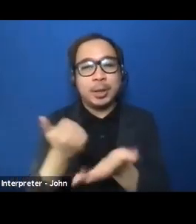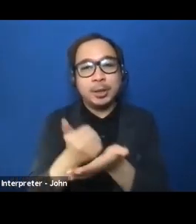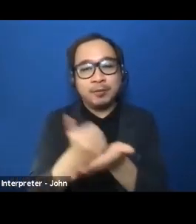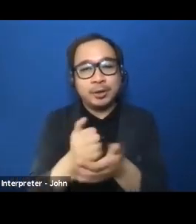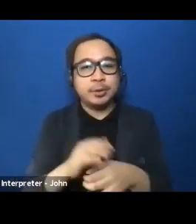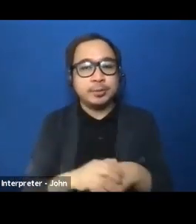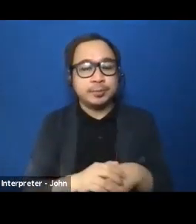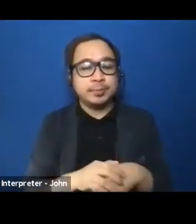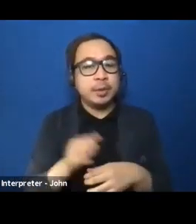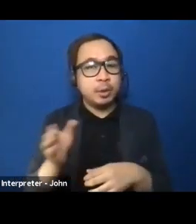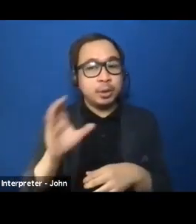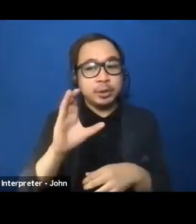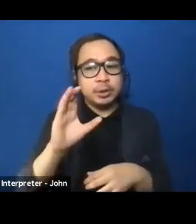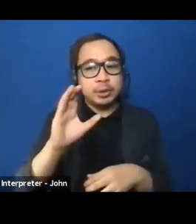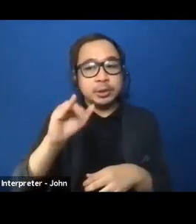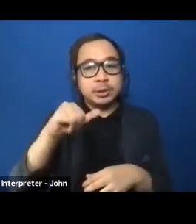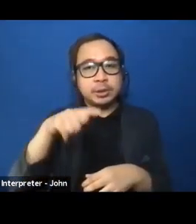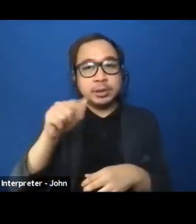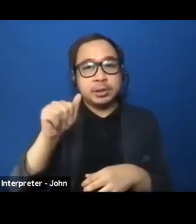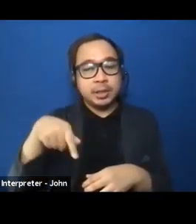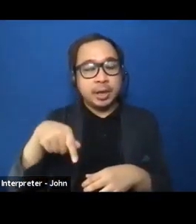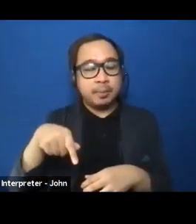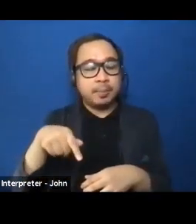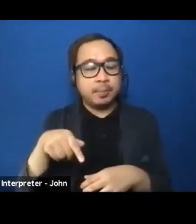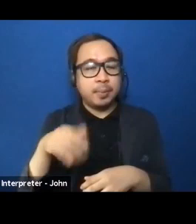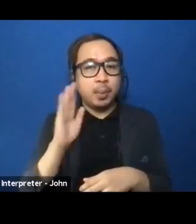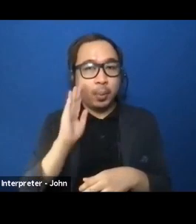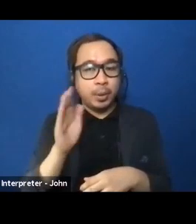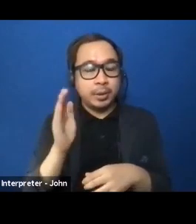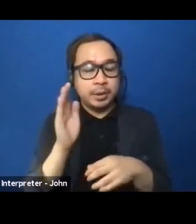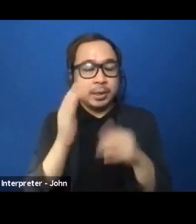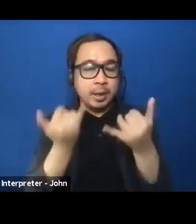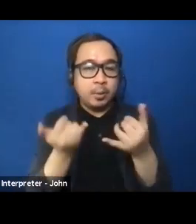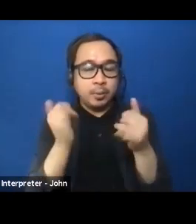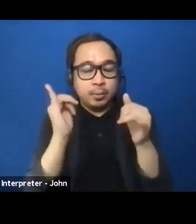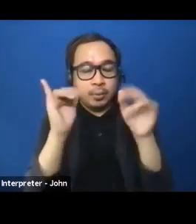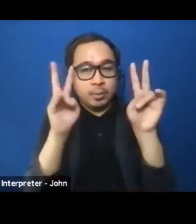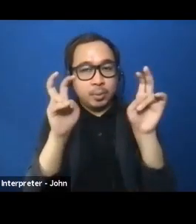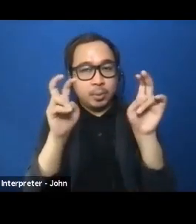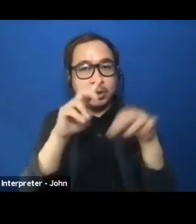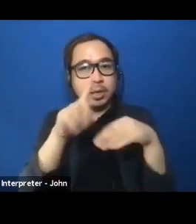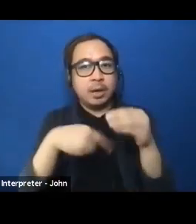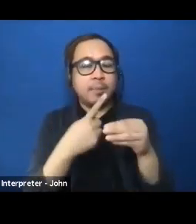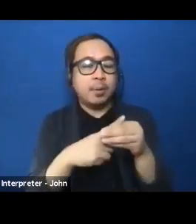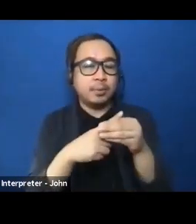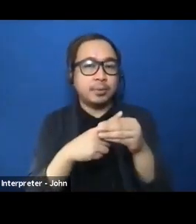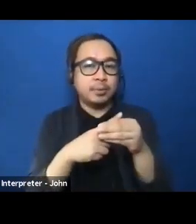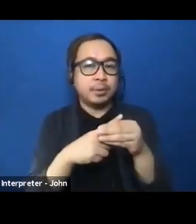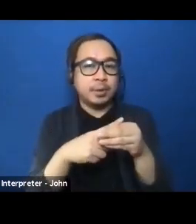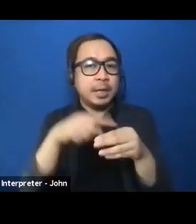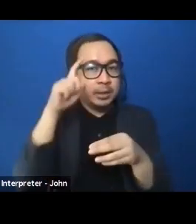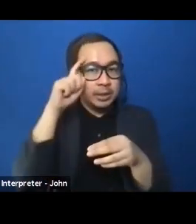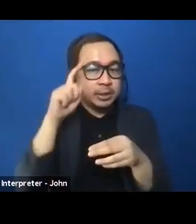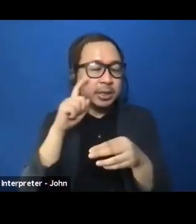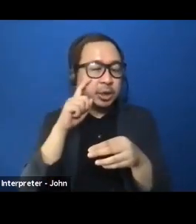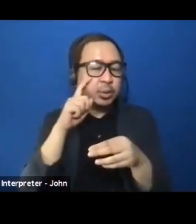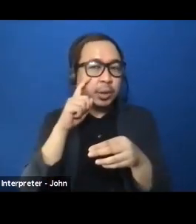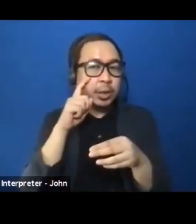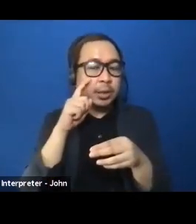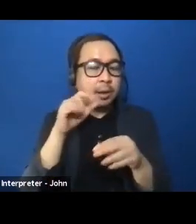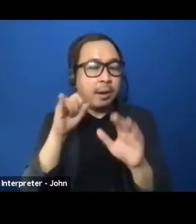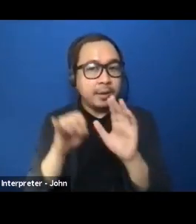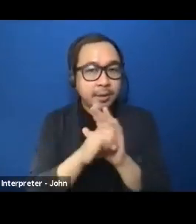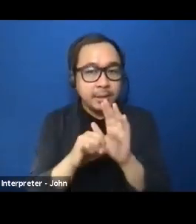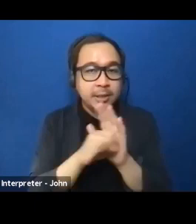Ciptasari Prabhawanti, today her title is, her abstract title is Sexual Identity, Sexual